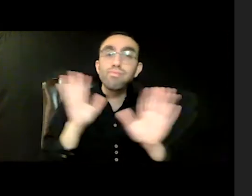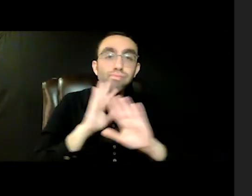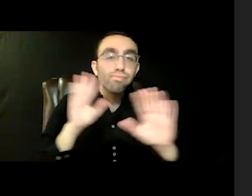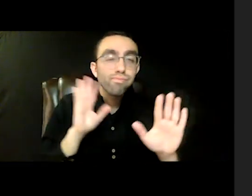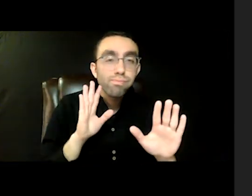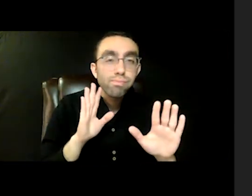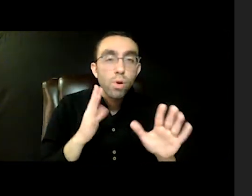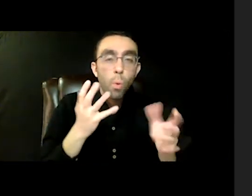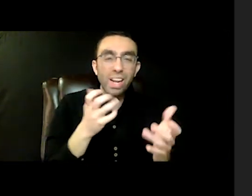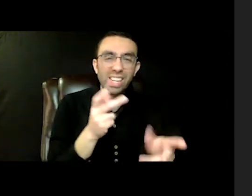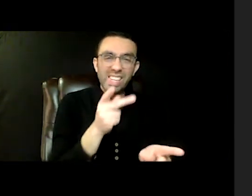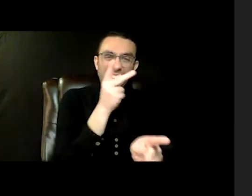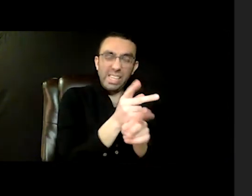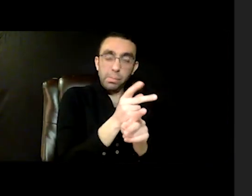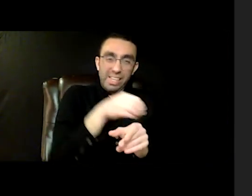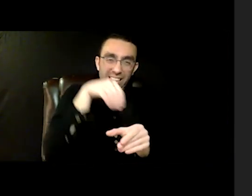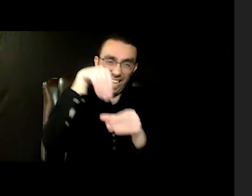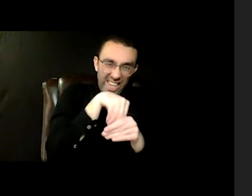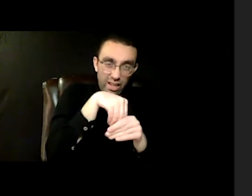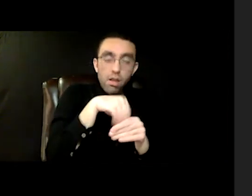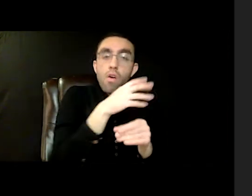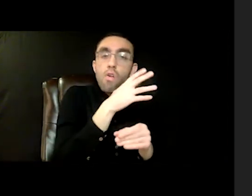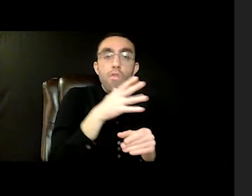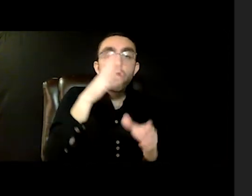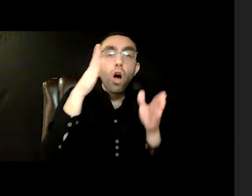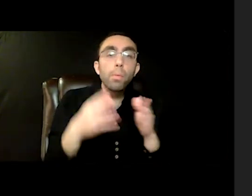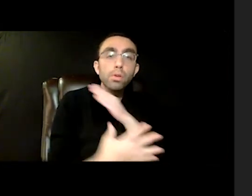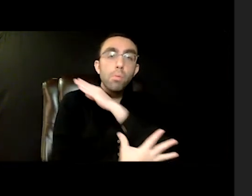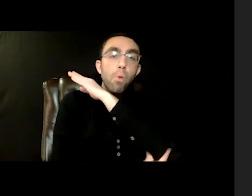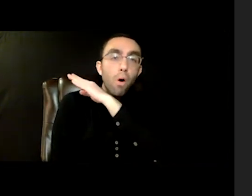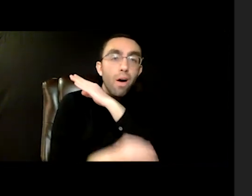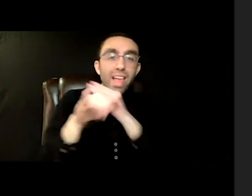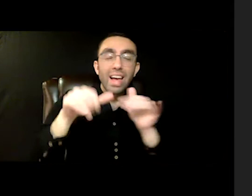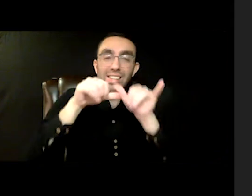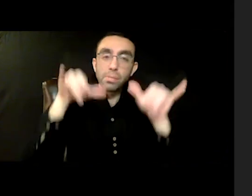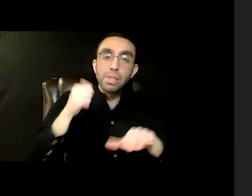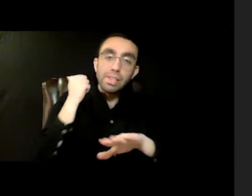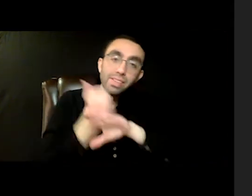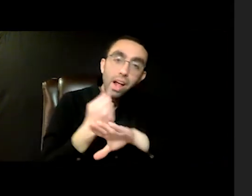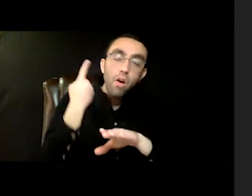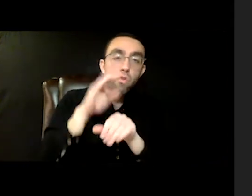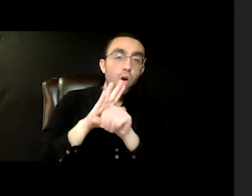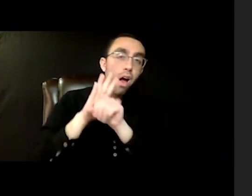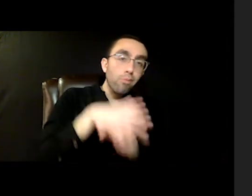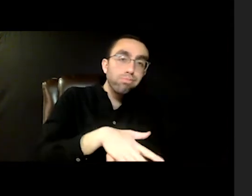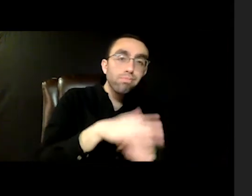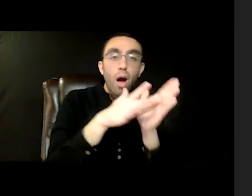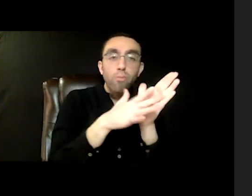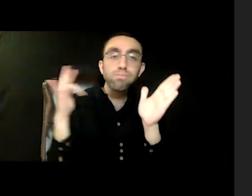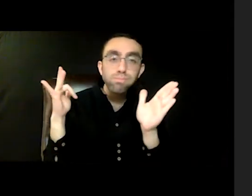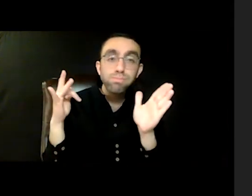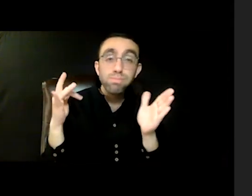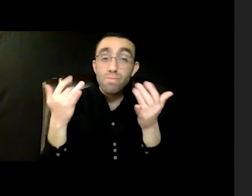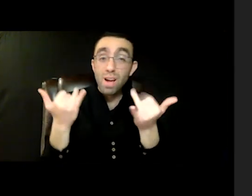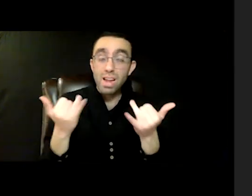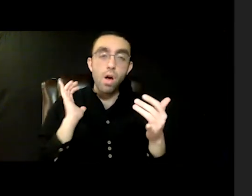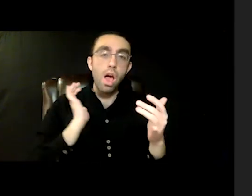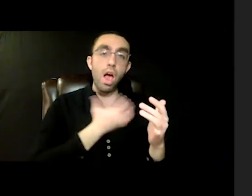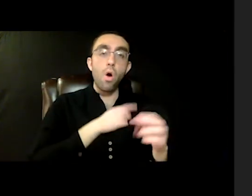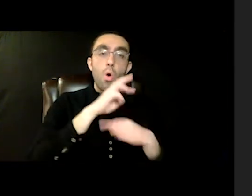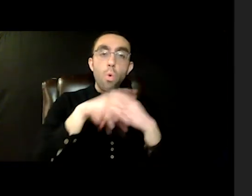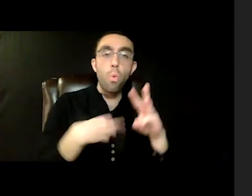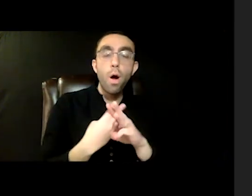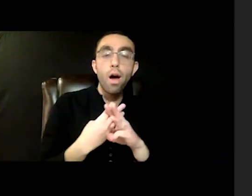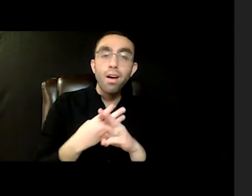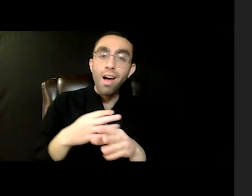because the system was founded on exploitation. And today we live in that world perfected,